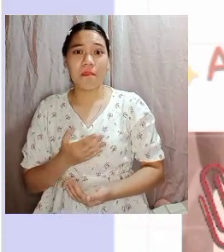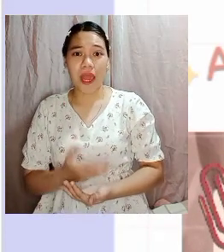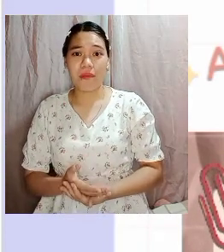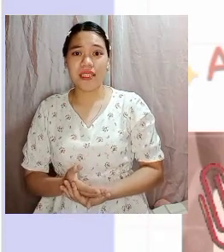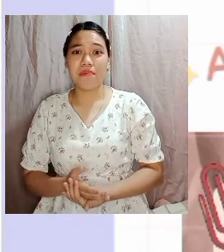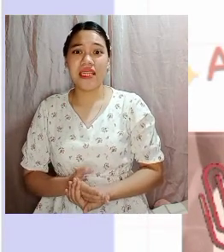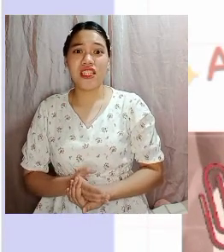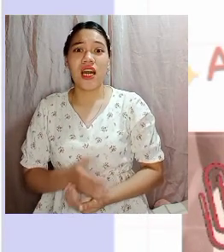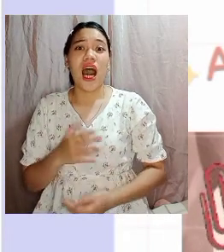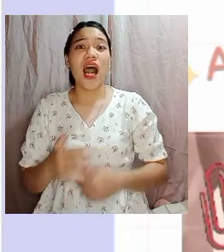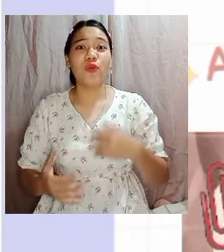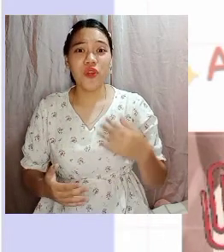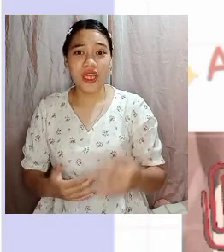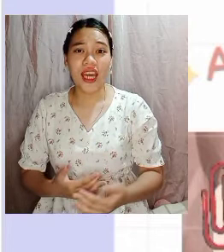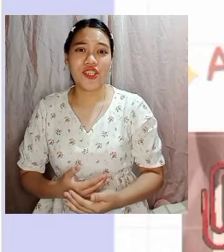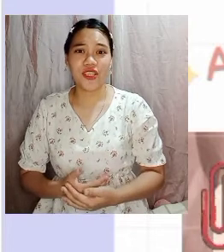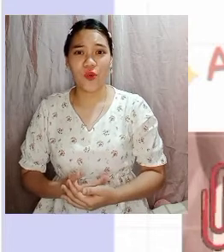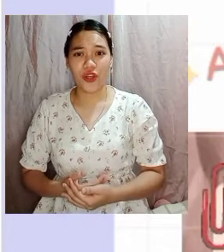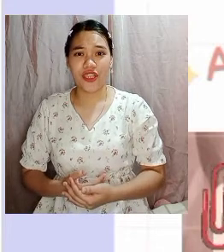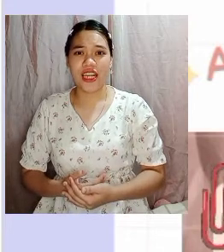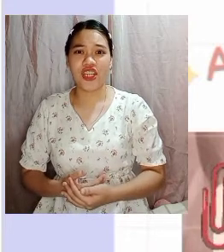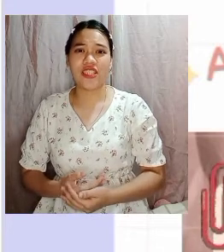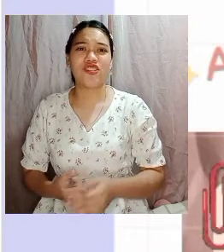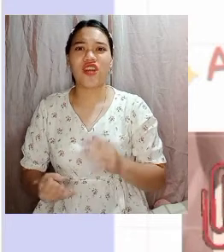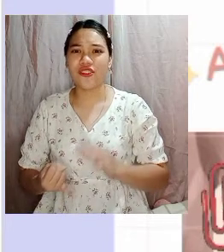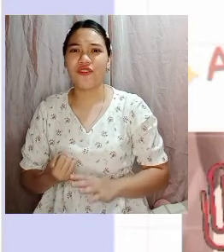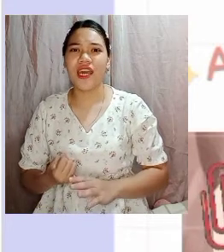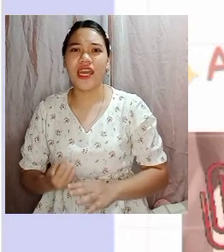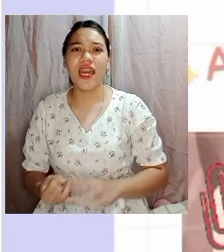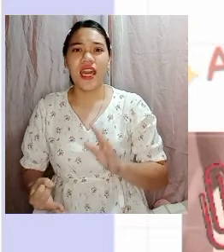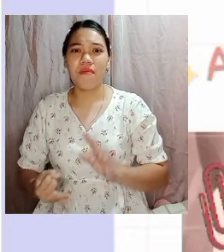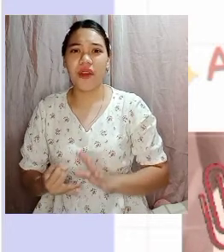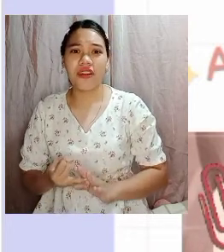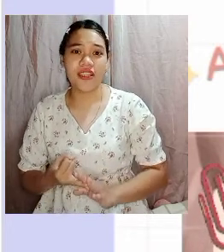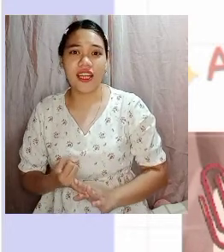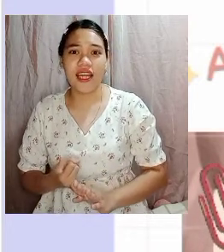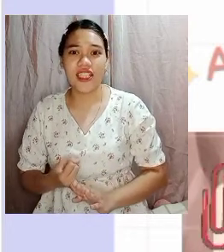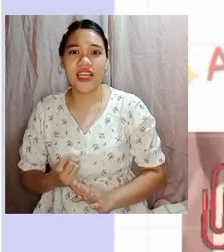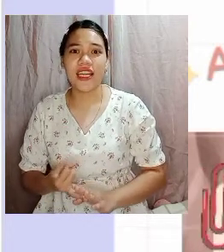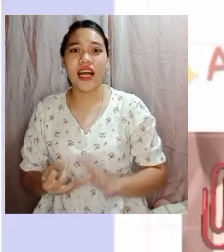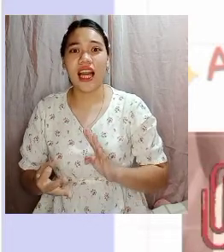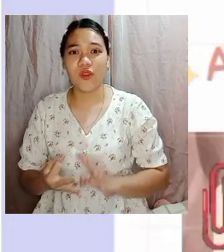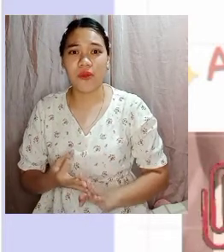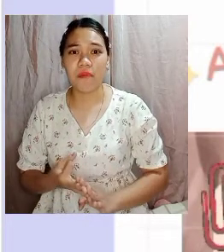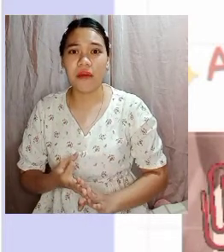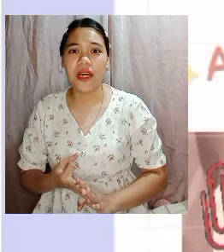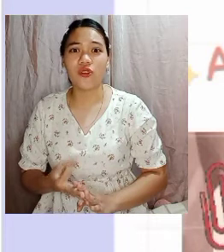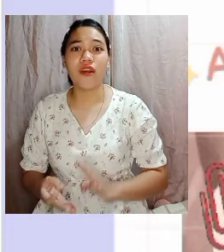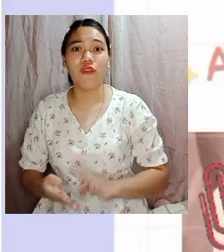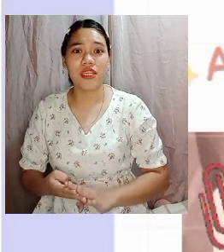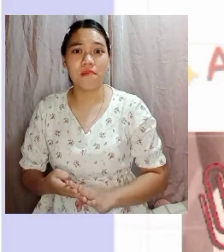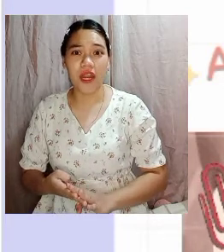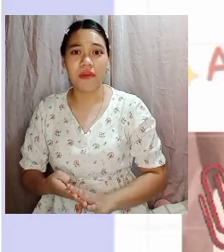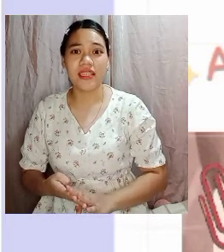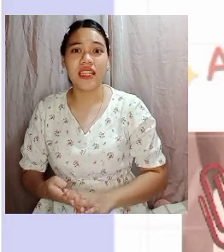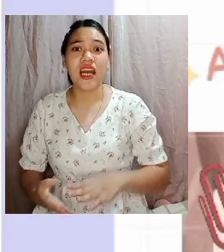language impairment means a communication disorder such as stuttering, impaired articulation, a language impairment, or